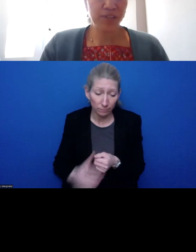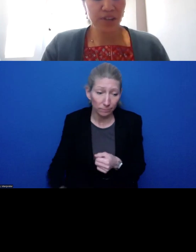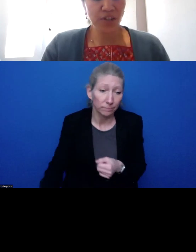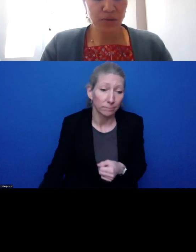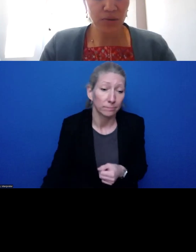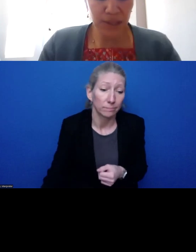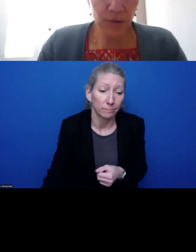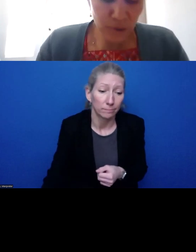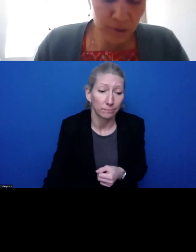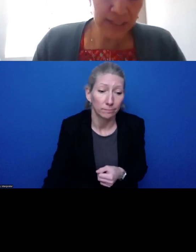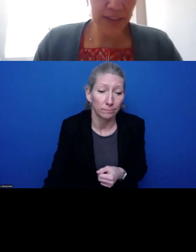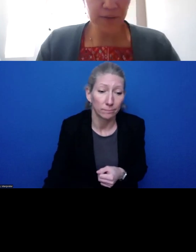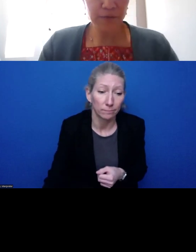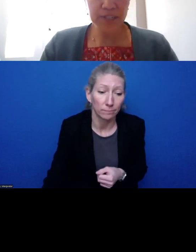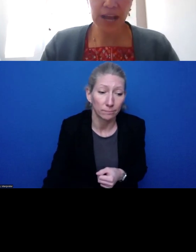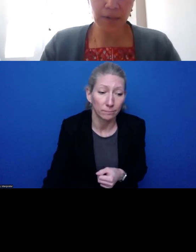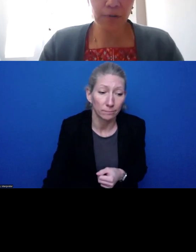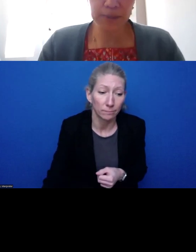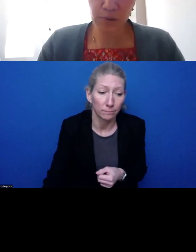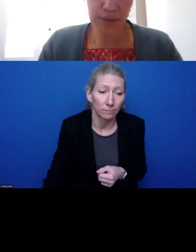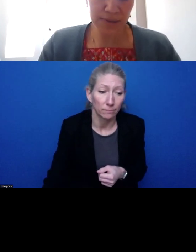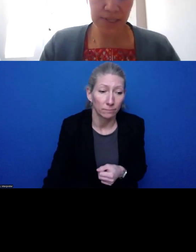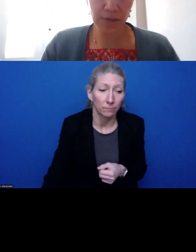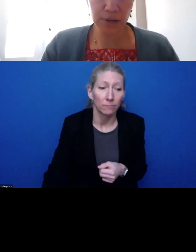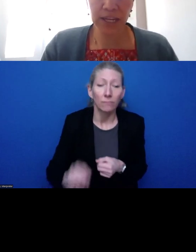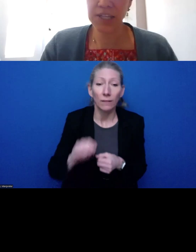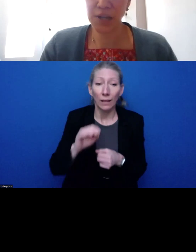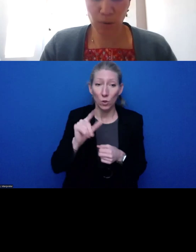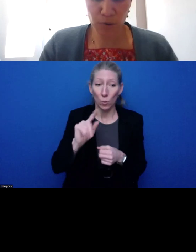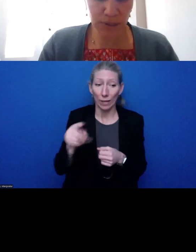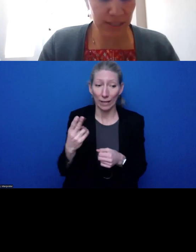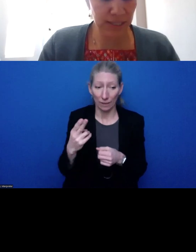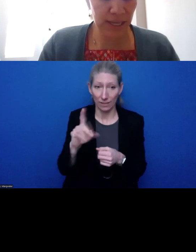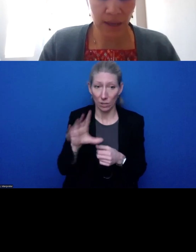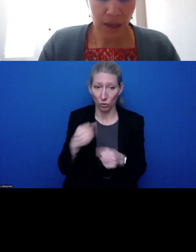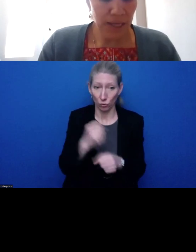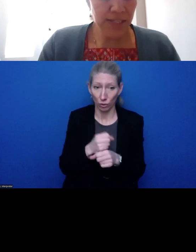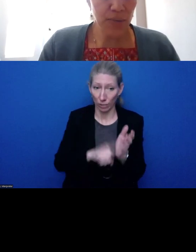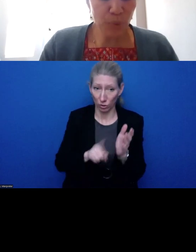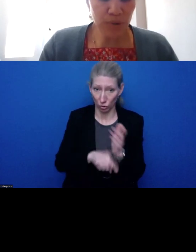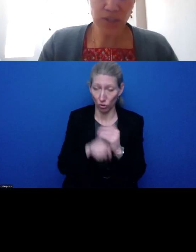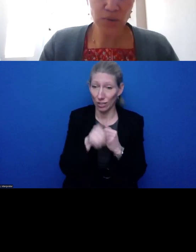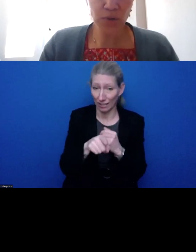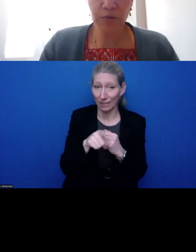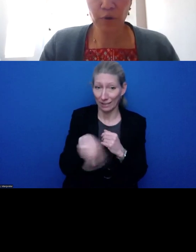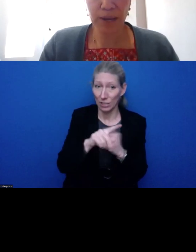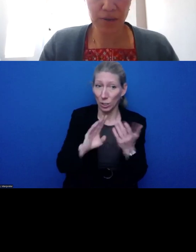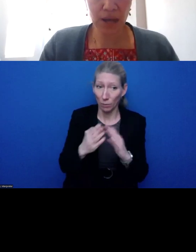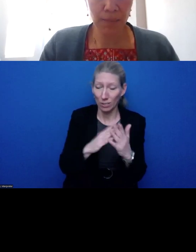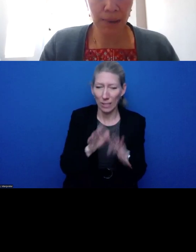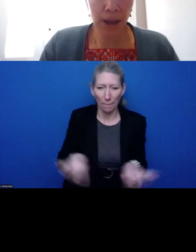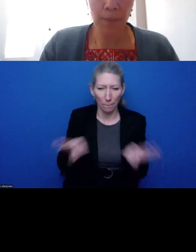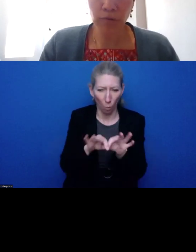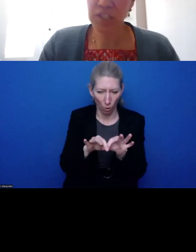Ethnographic research conducted in the first half of the 20th century in K'iche communities is an important source of